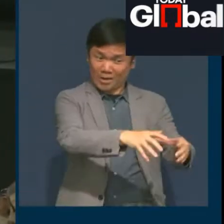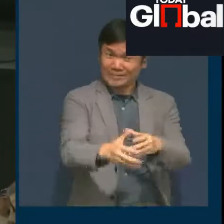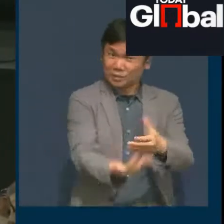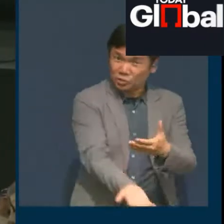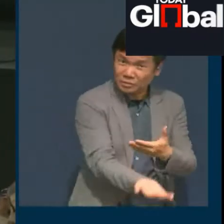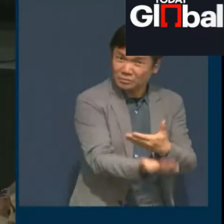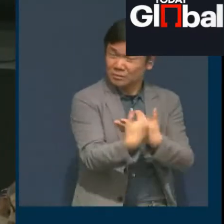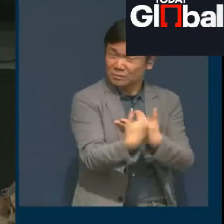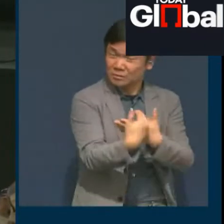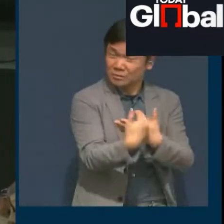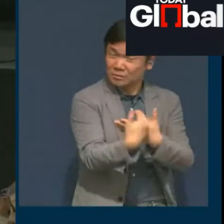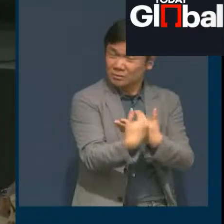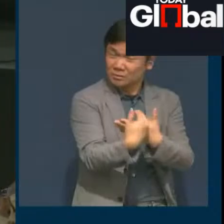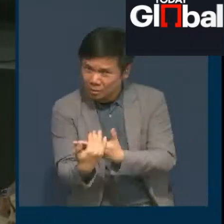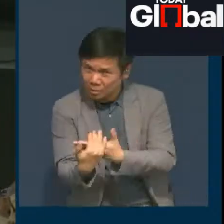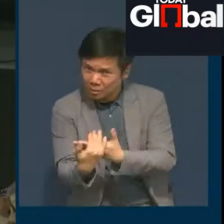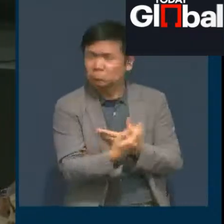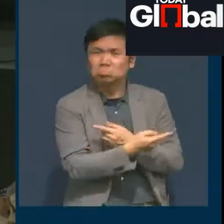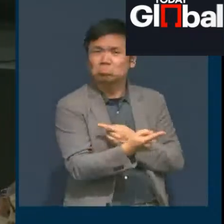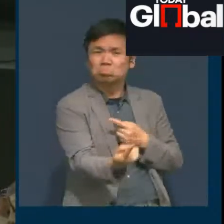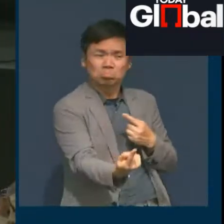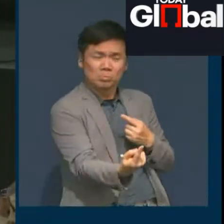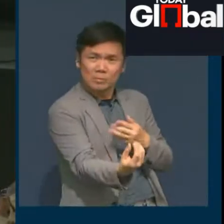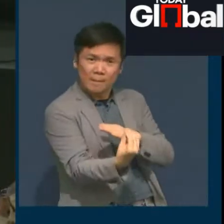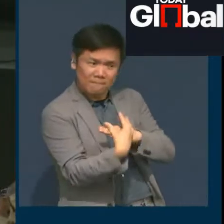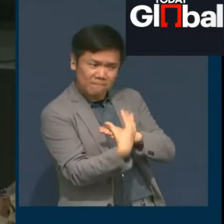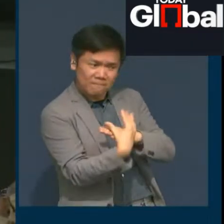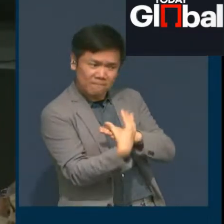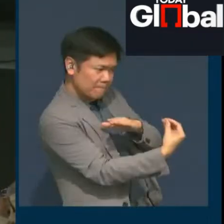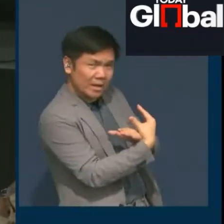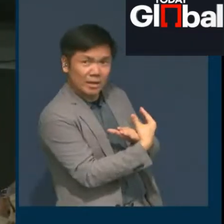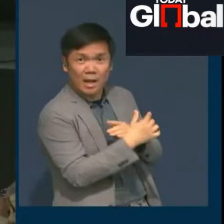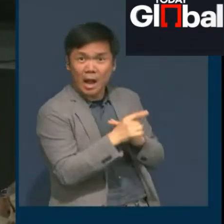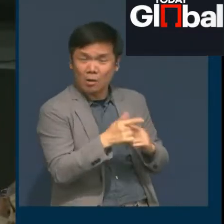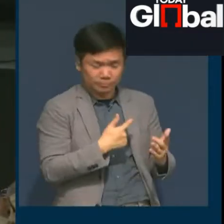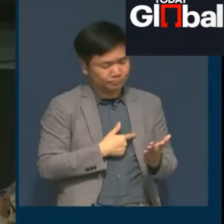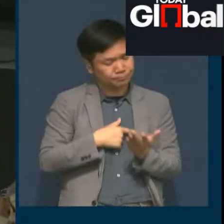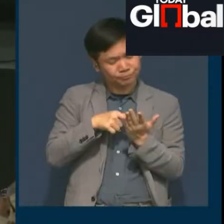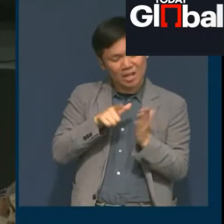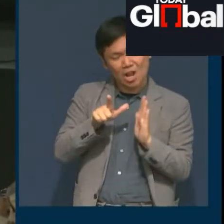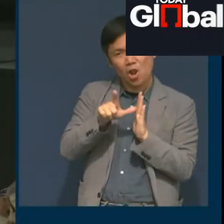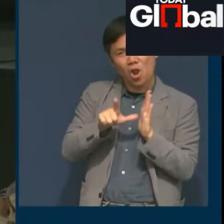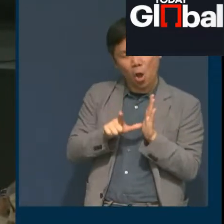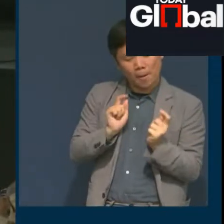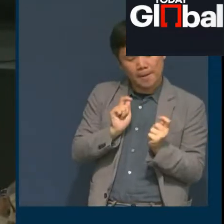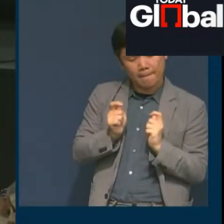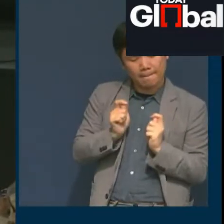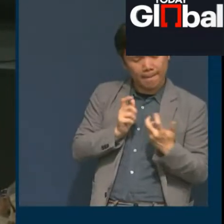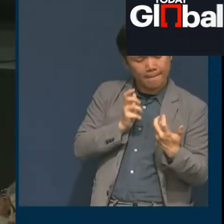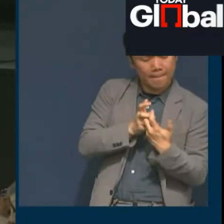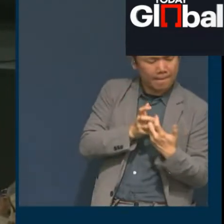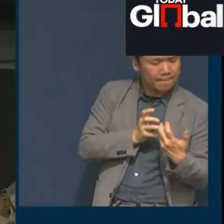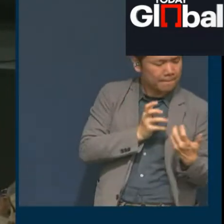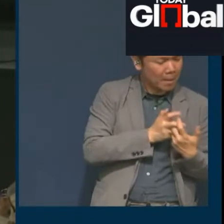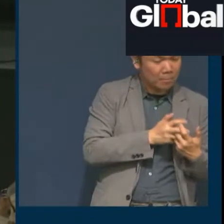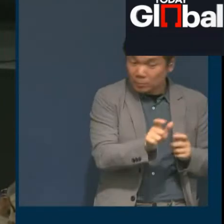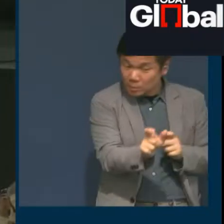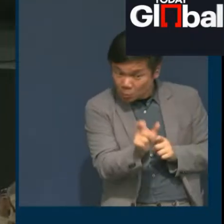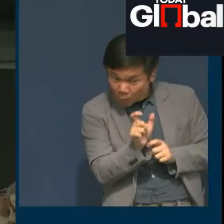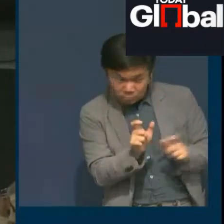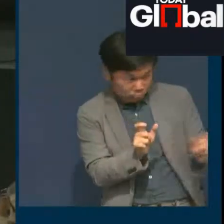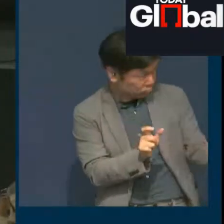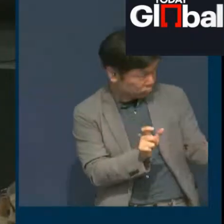the modifications introduced in legislation and the constitution related to the terminology used in terms